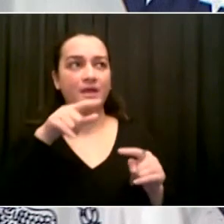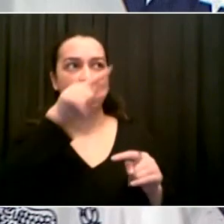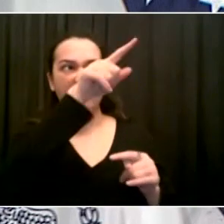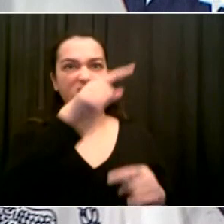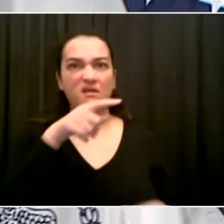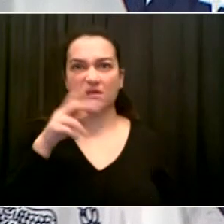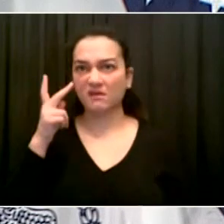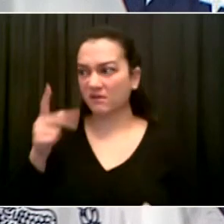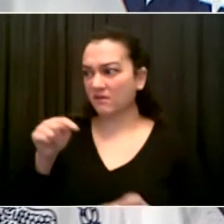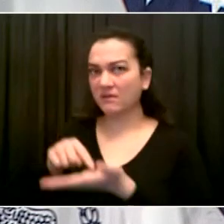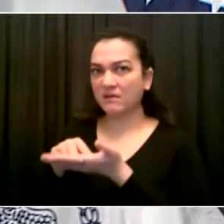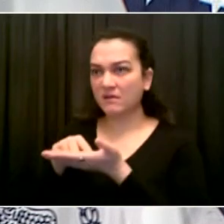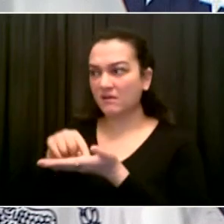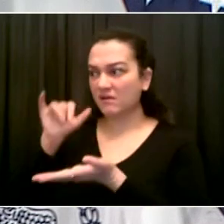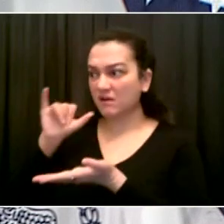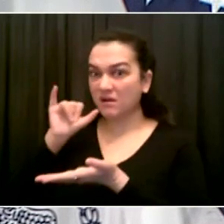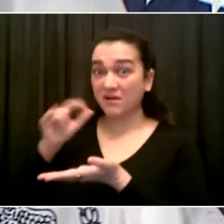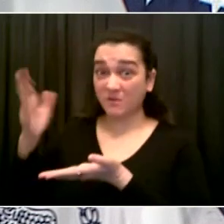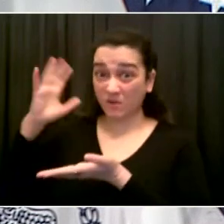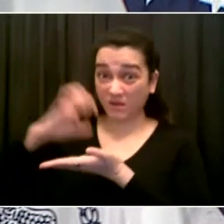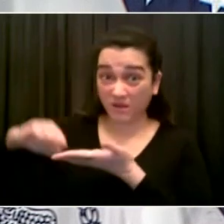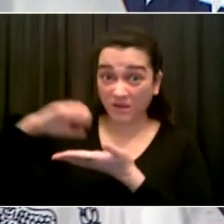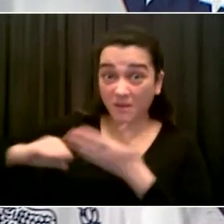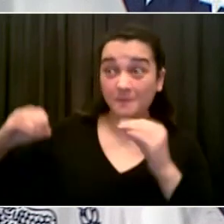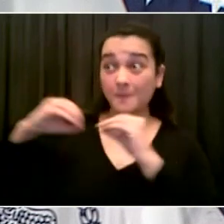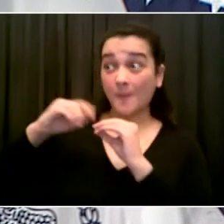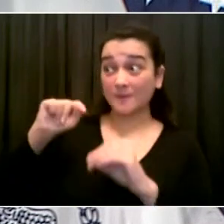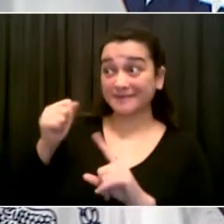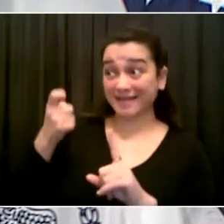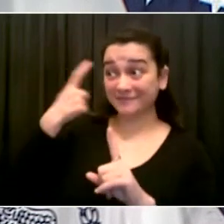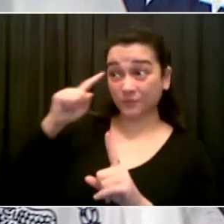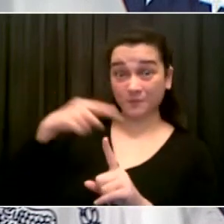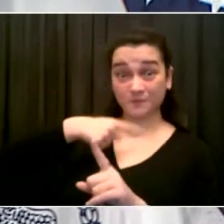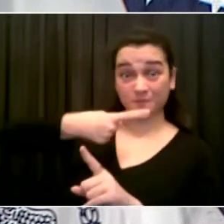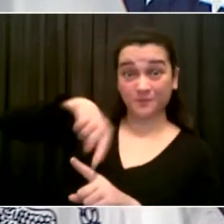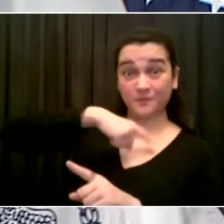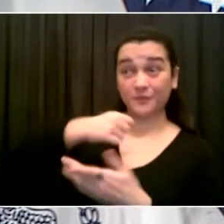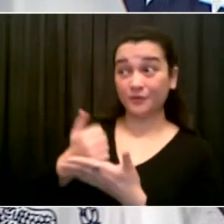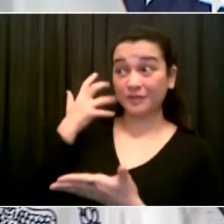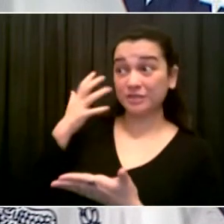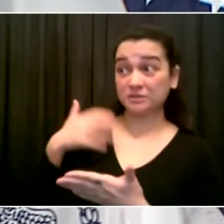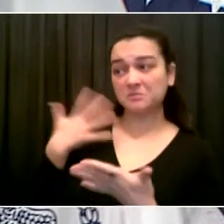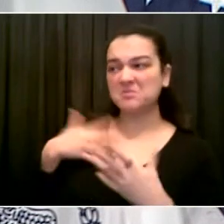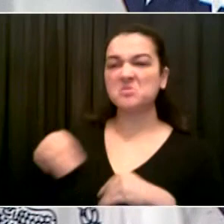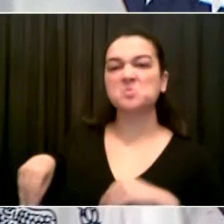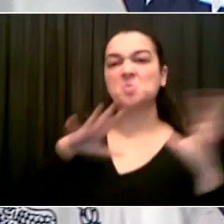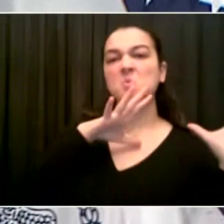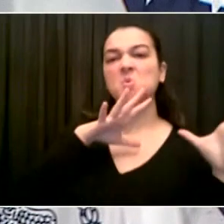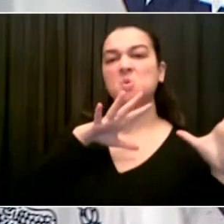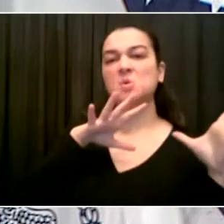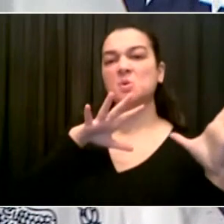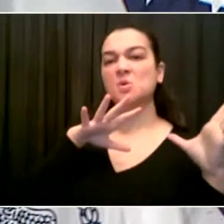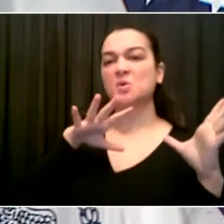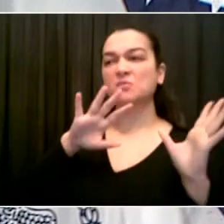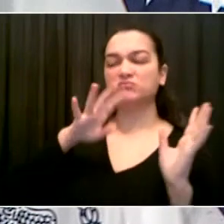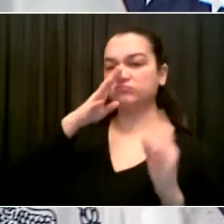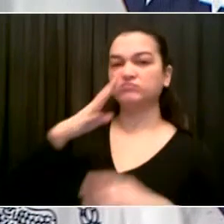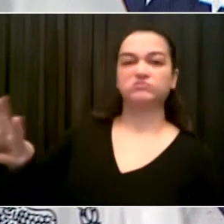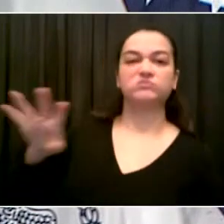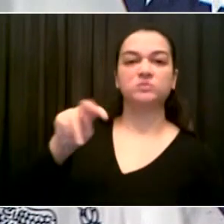years ago, wealthy people got one of the biggest tax cuts they had ever gotten from President Trump.